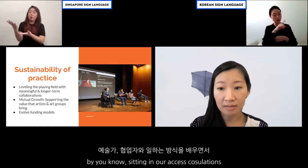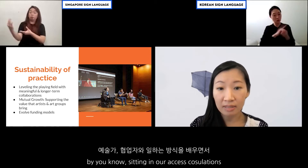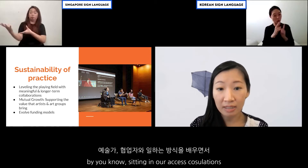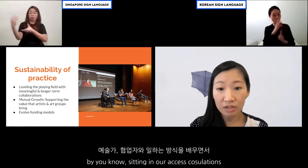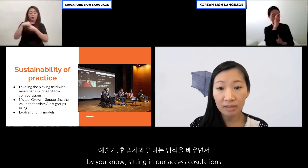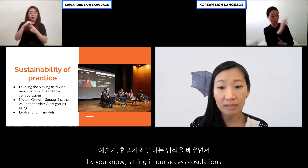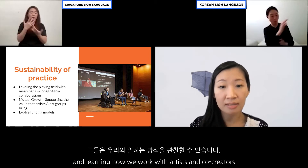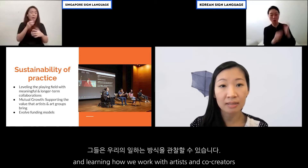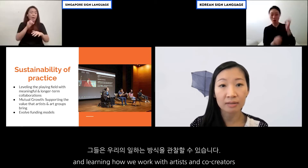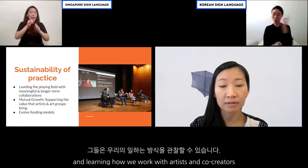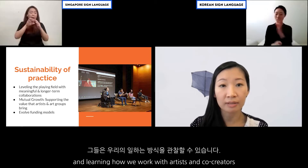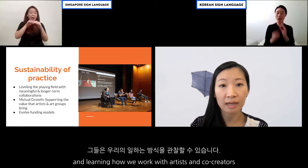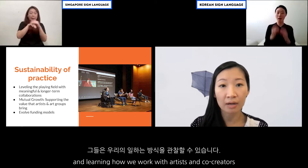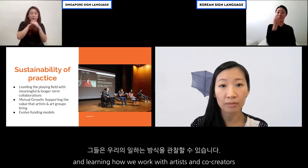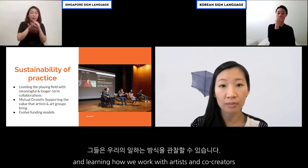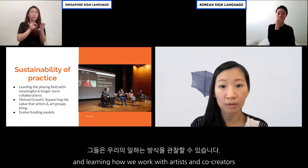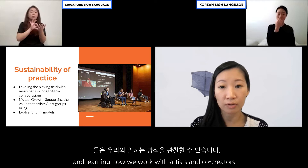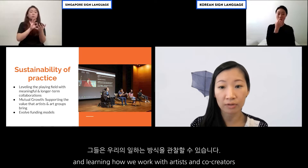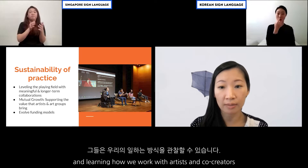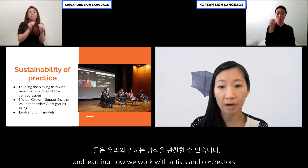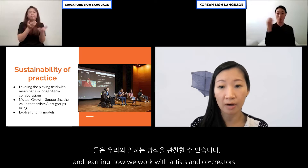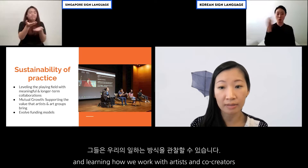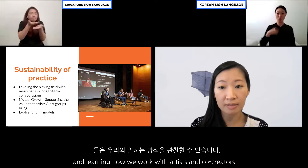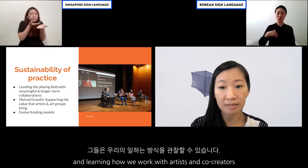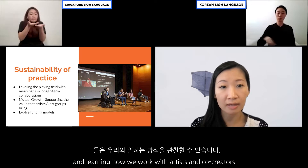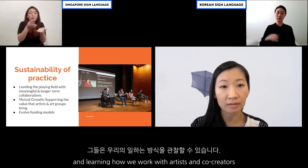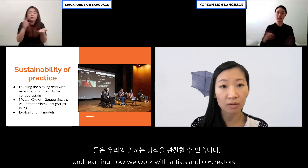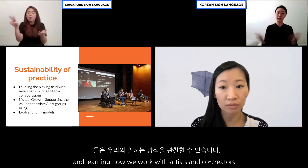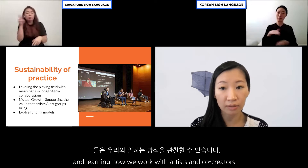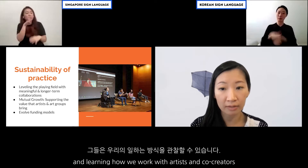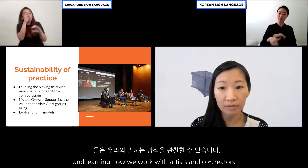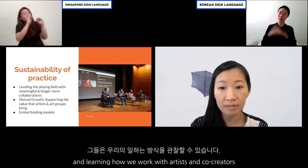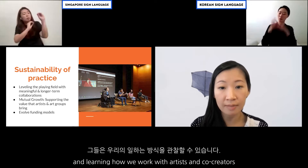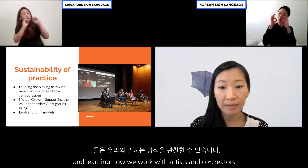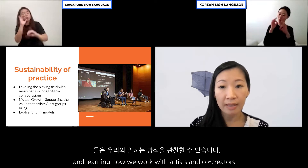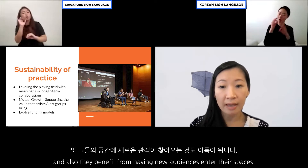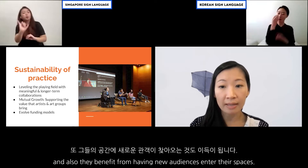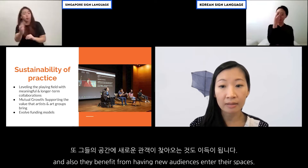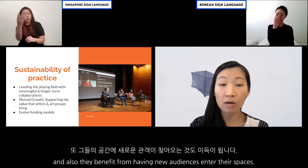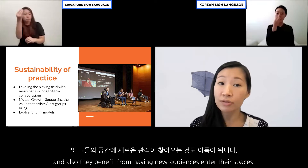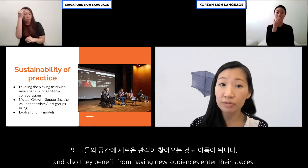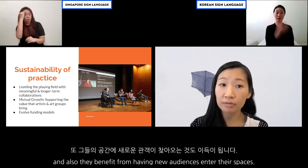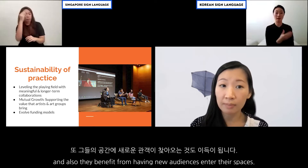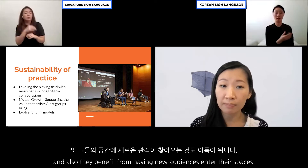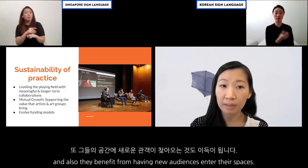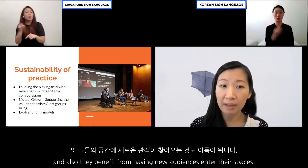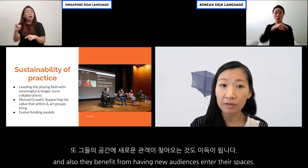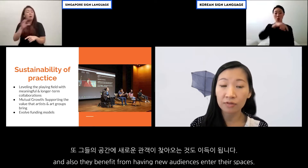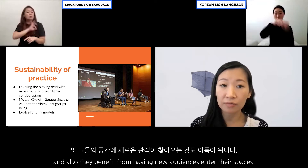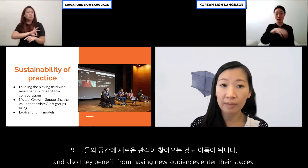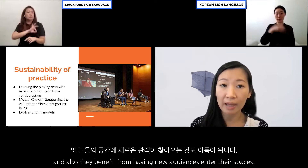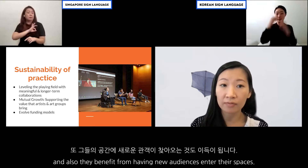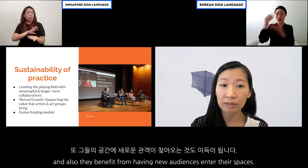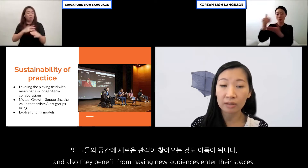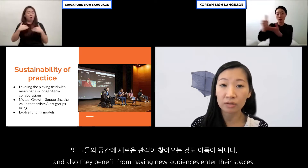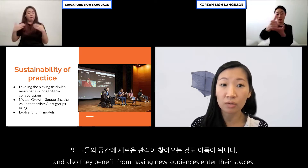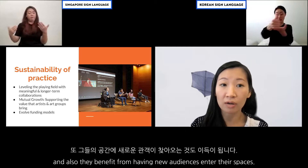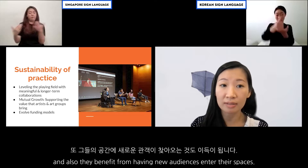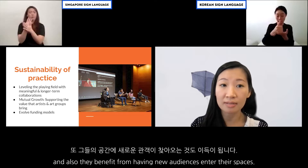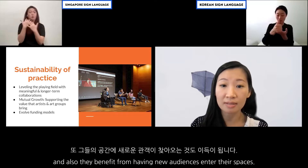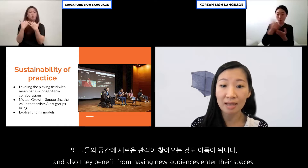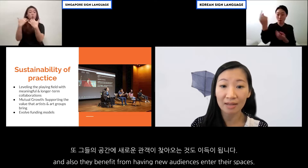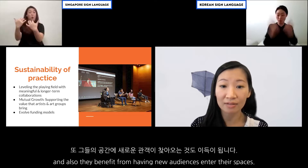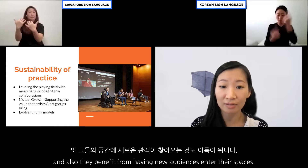access consultations and learning how we work with artists and co-creators. And also they benefit from having